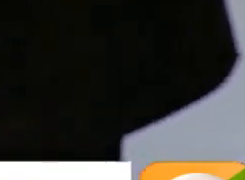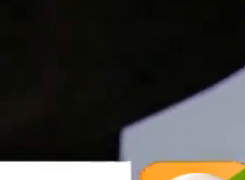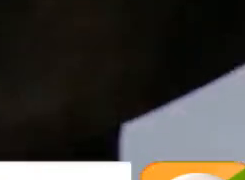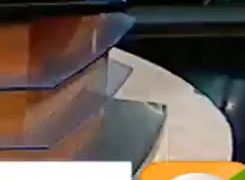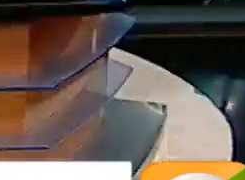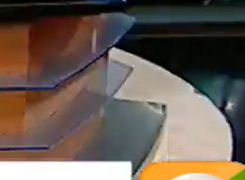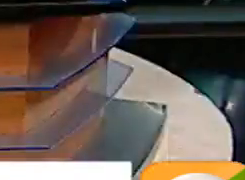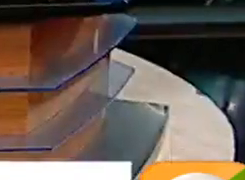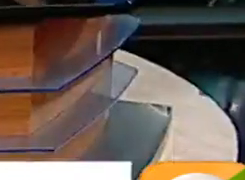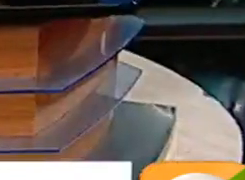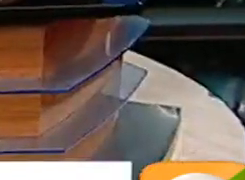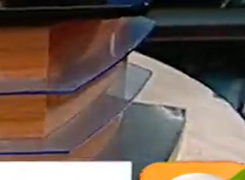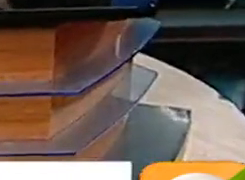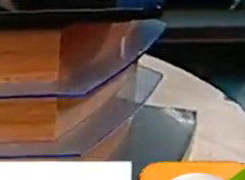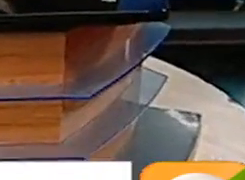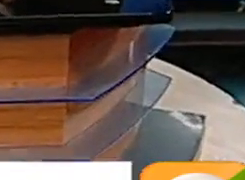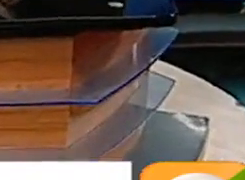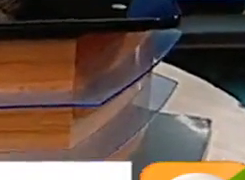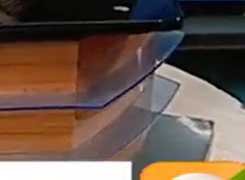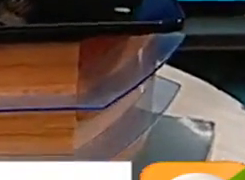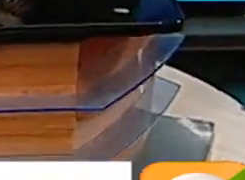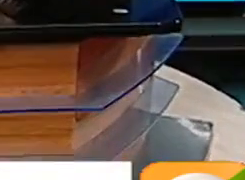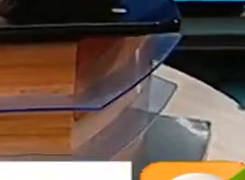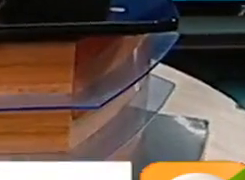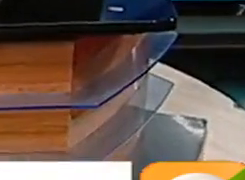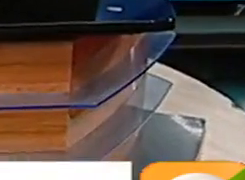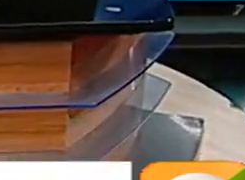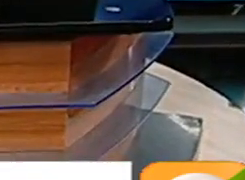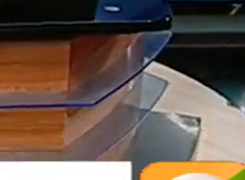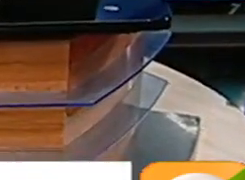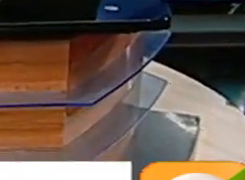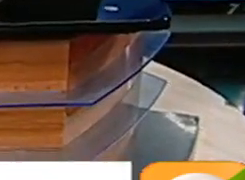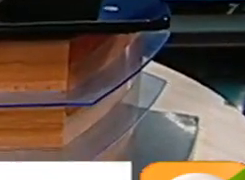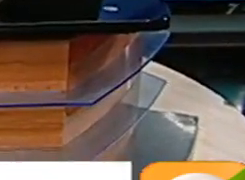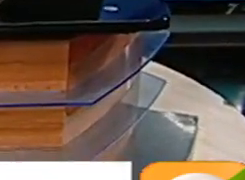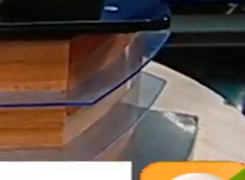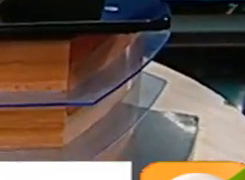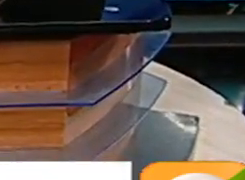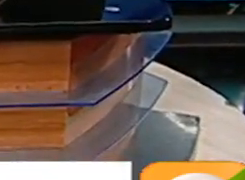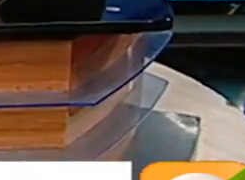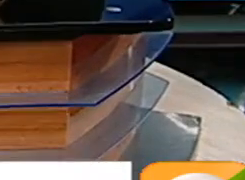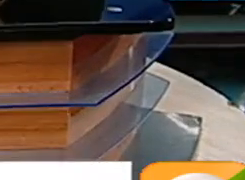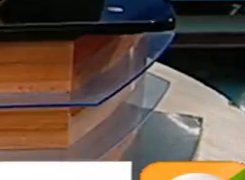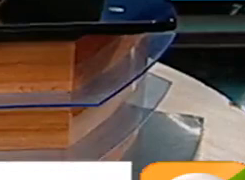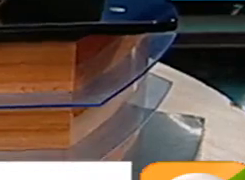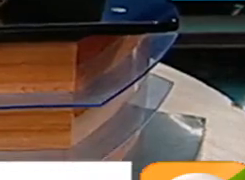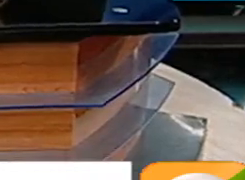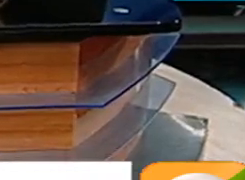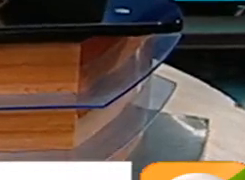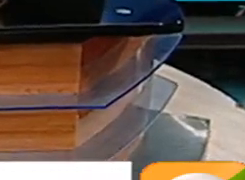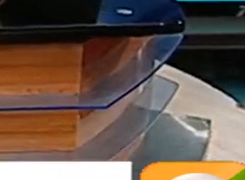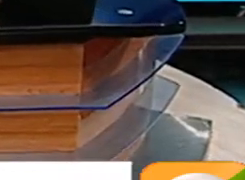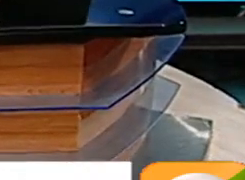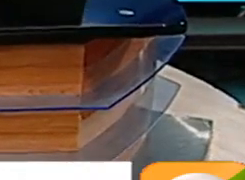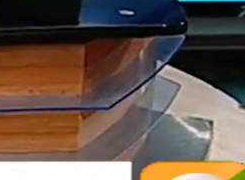All right, and that does it for, this is so tough to say goodbye, the final broadcast for Benard Ndong. Yeah. It's been an absolute honor and